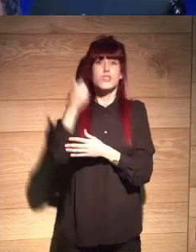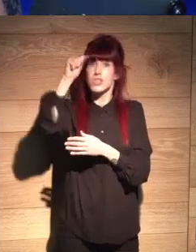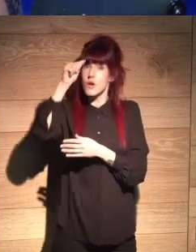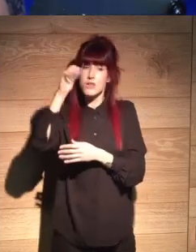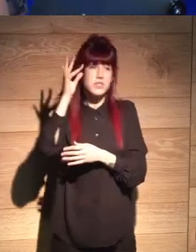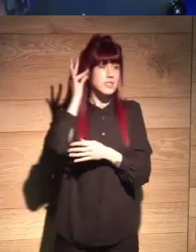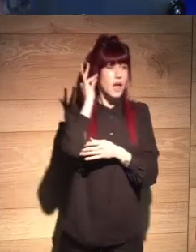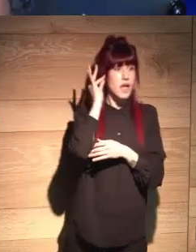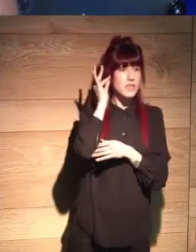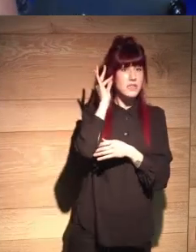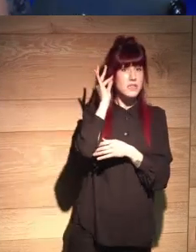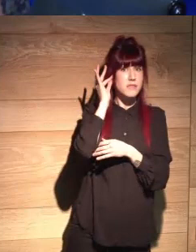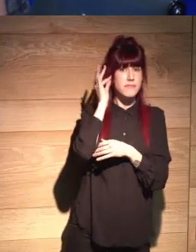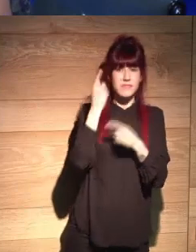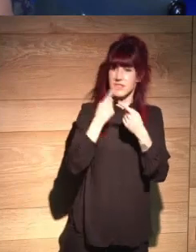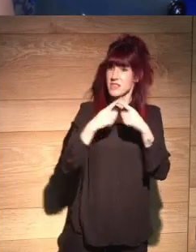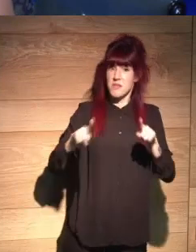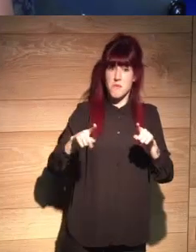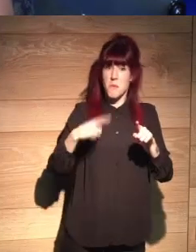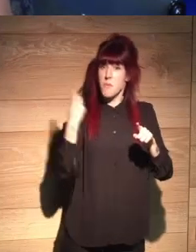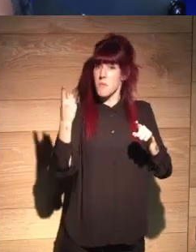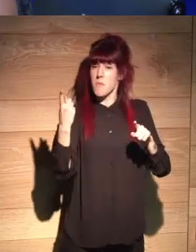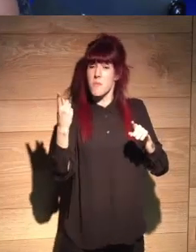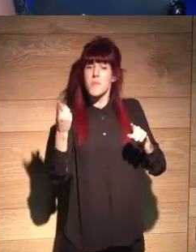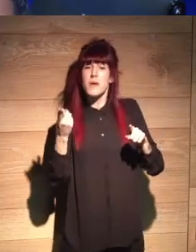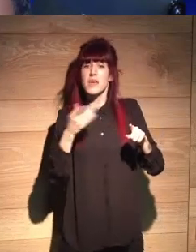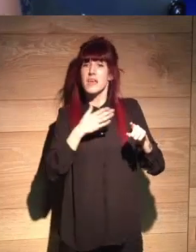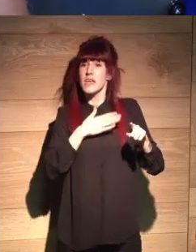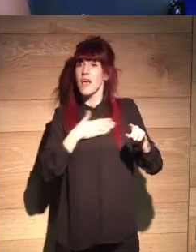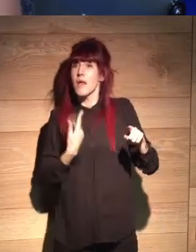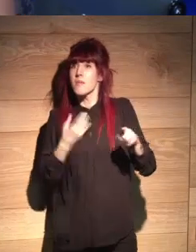area of M&R, and I